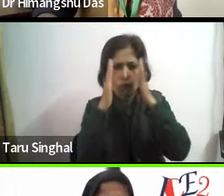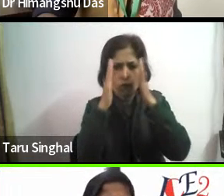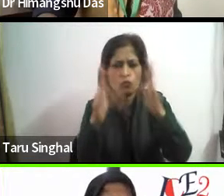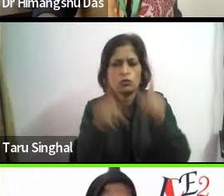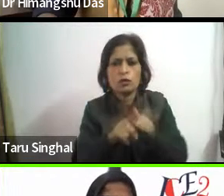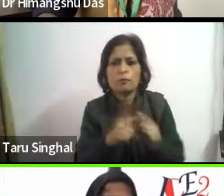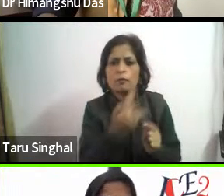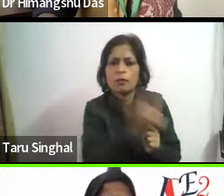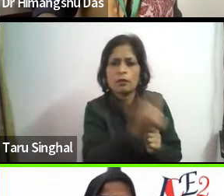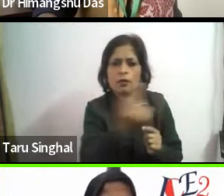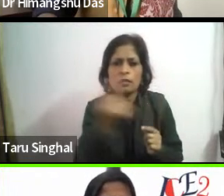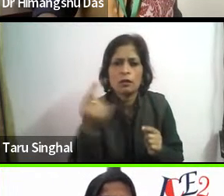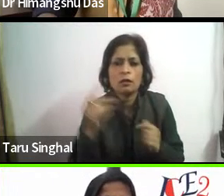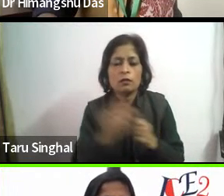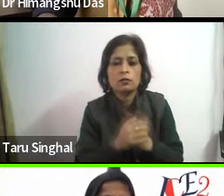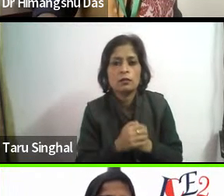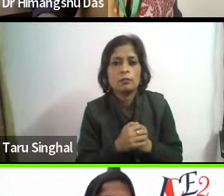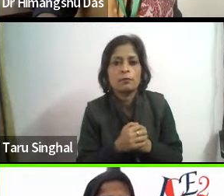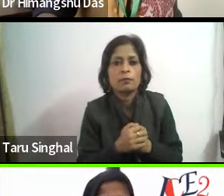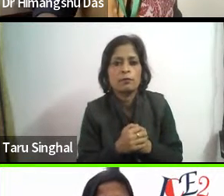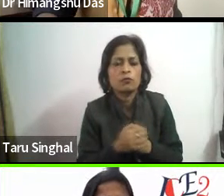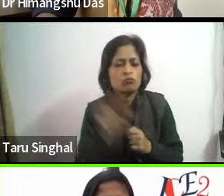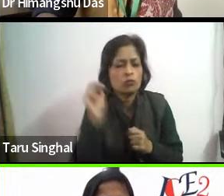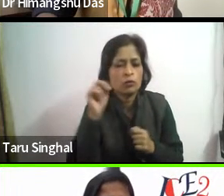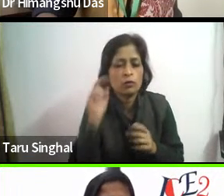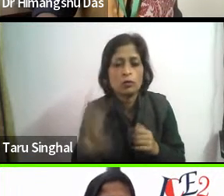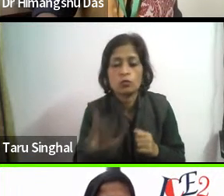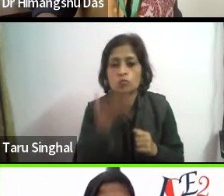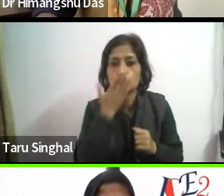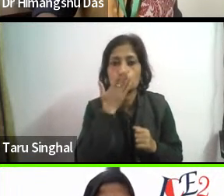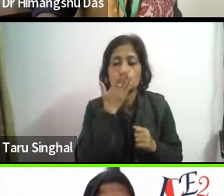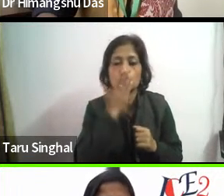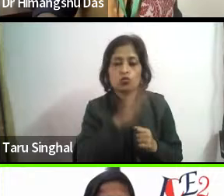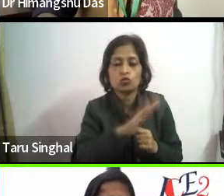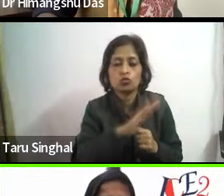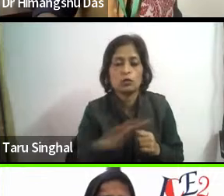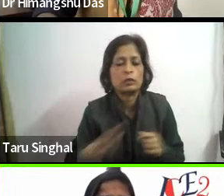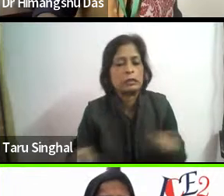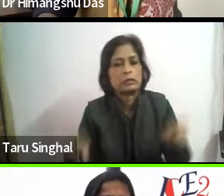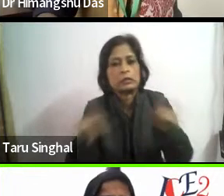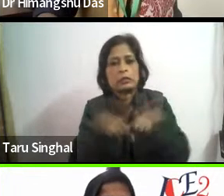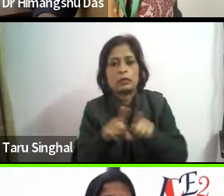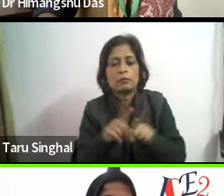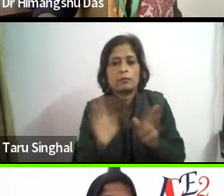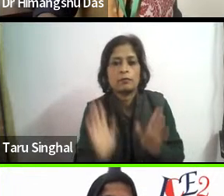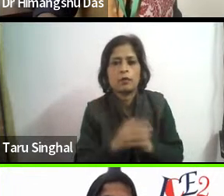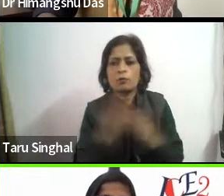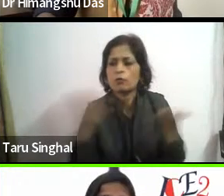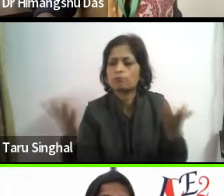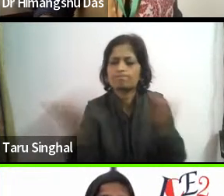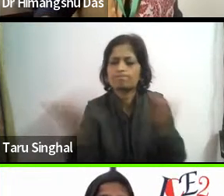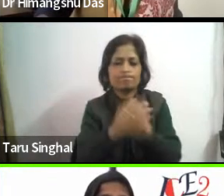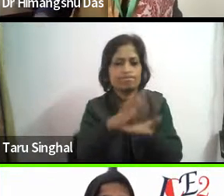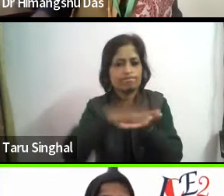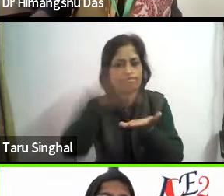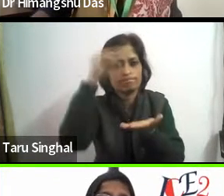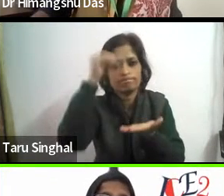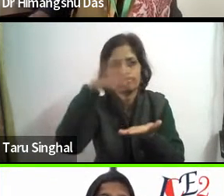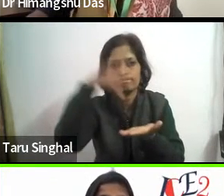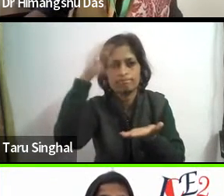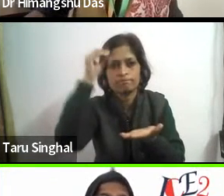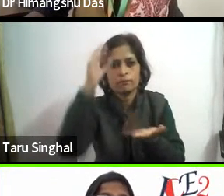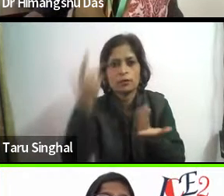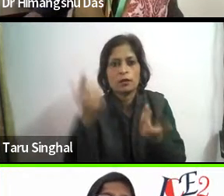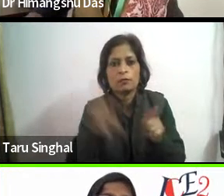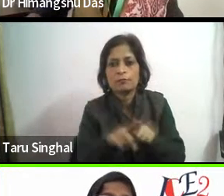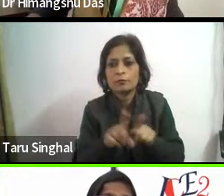one of us need to be a student of University of Life, where we all learn until we drop